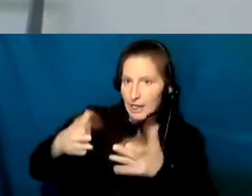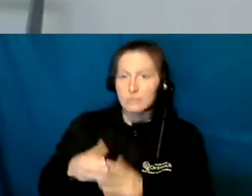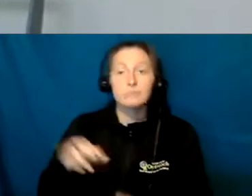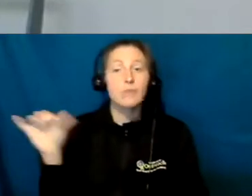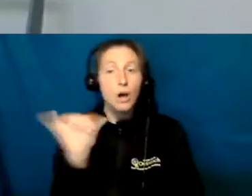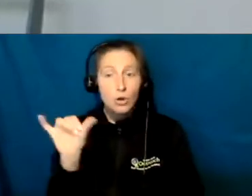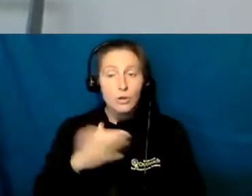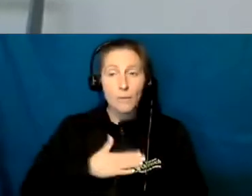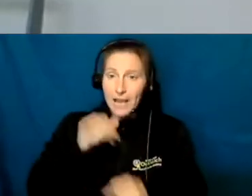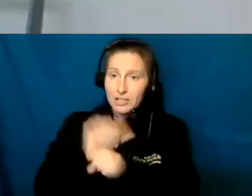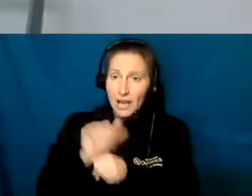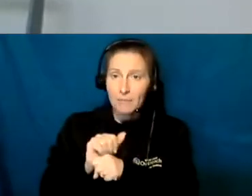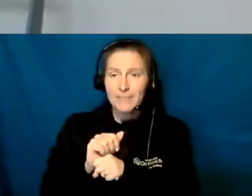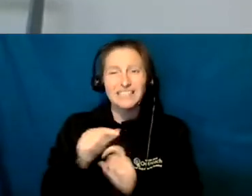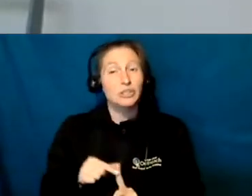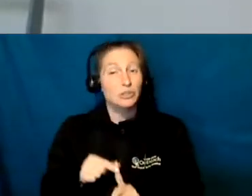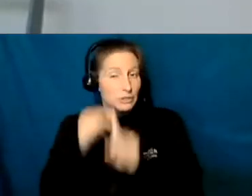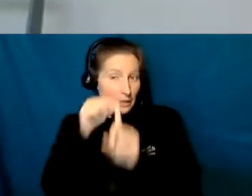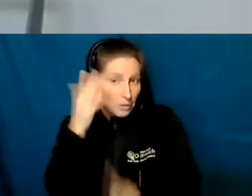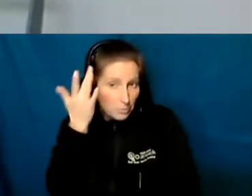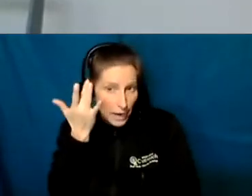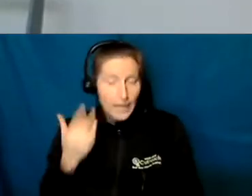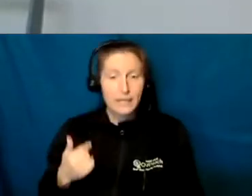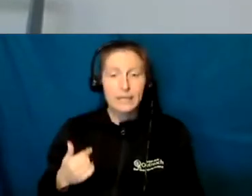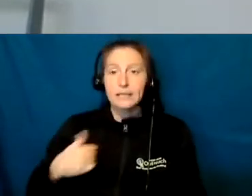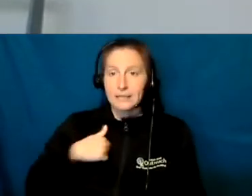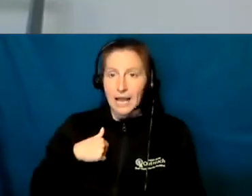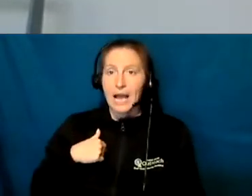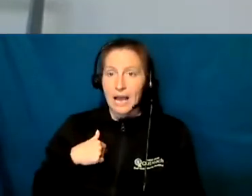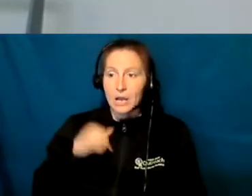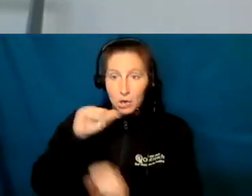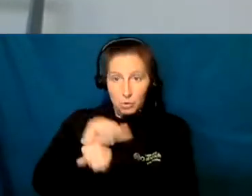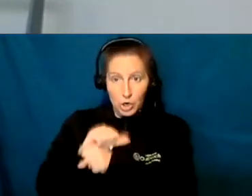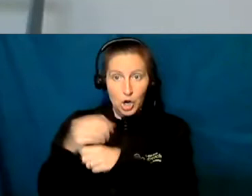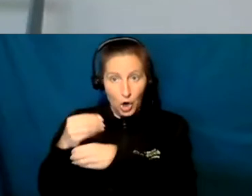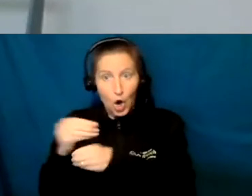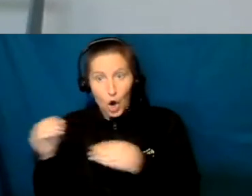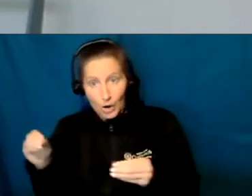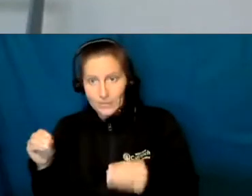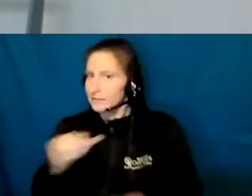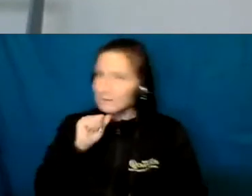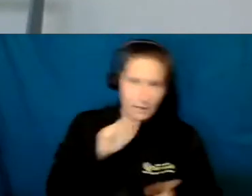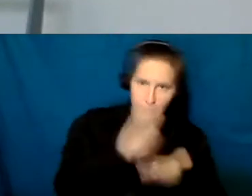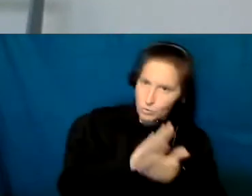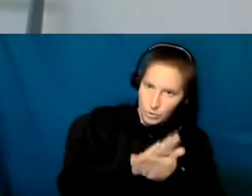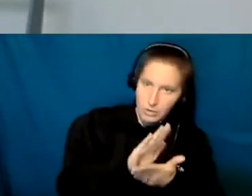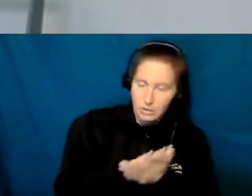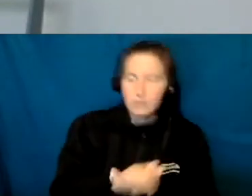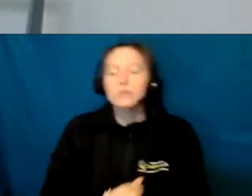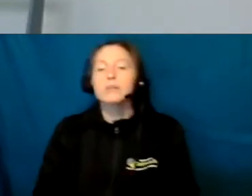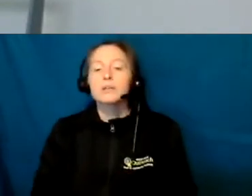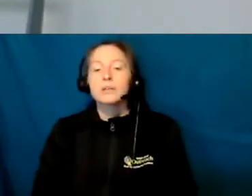bit unique in that I'm in an office building instead of a school, and we have